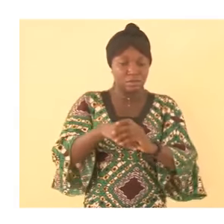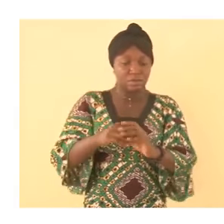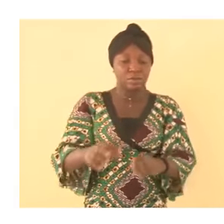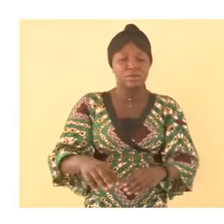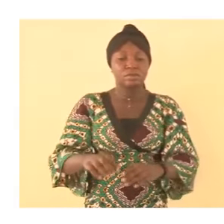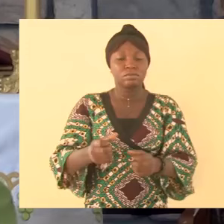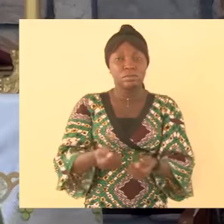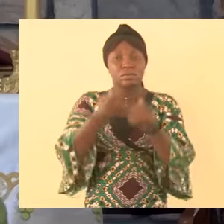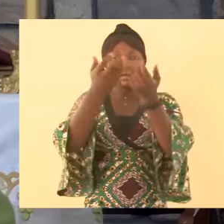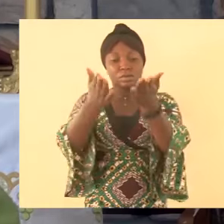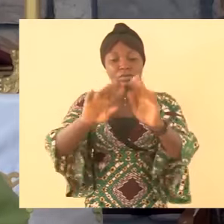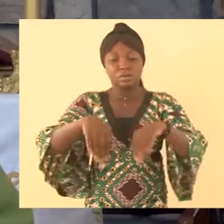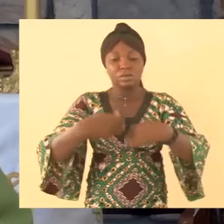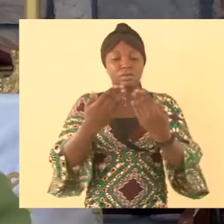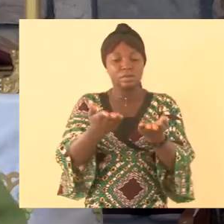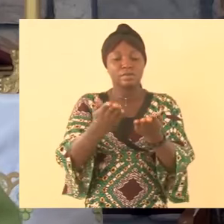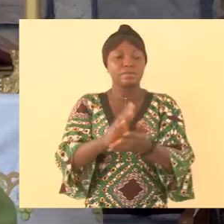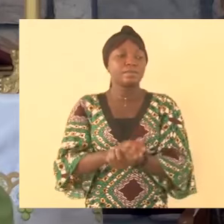sacrificial giving?